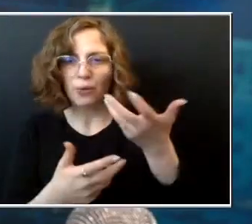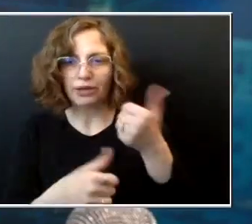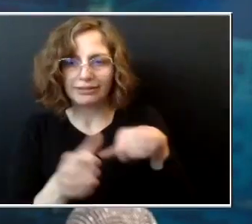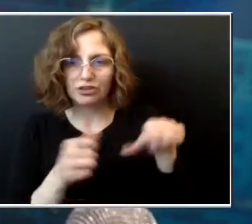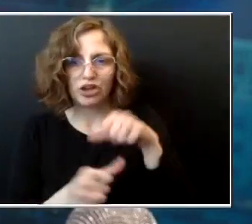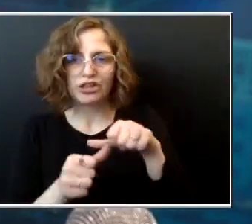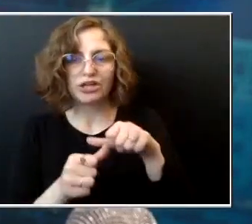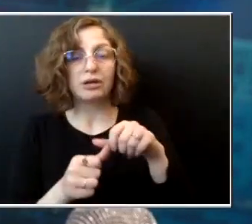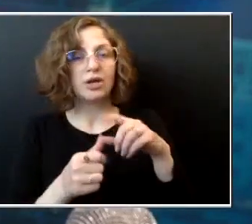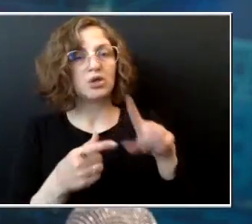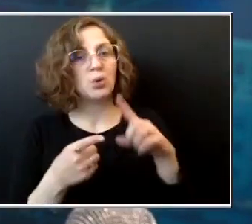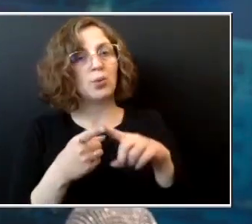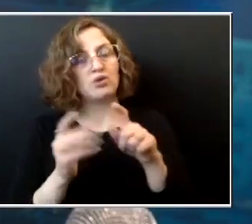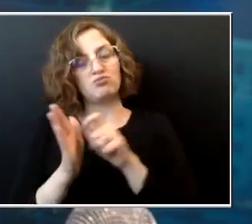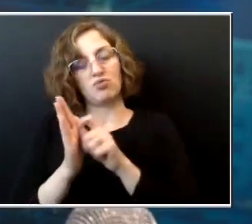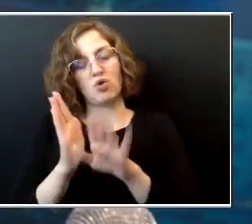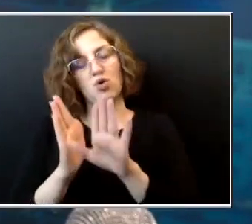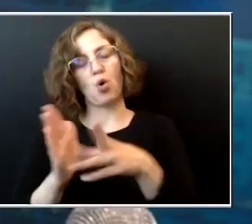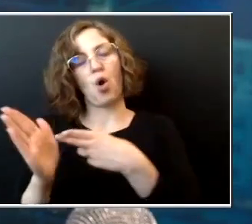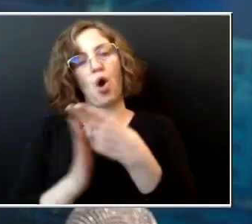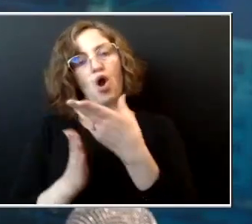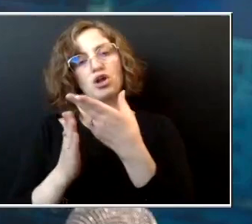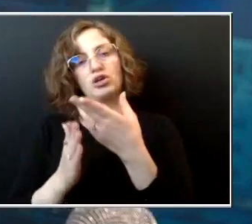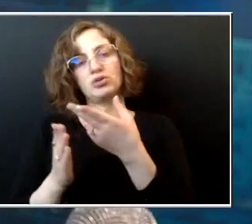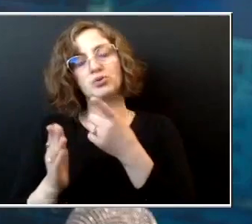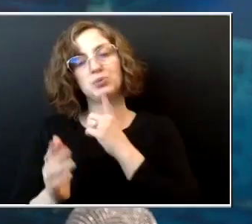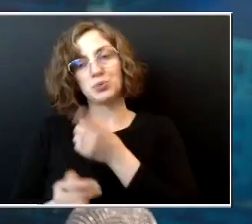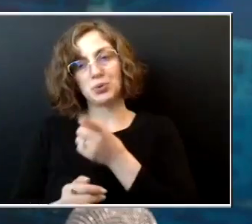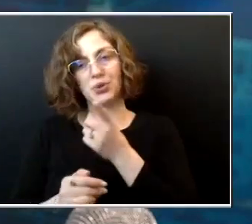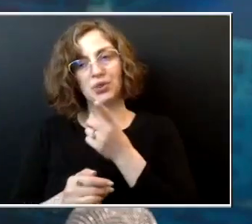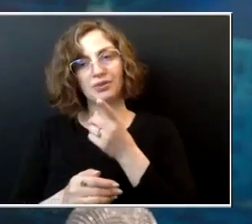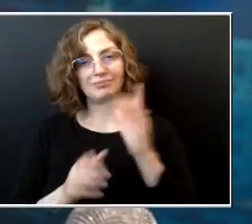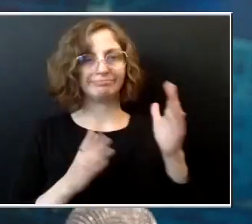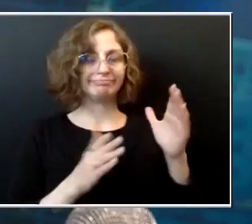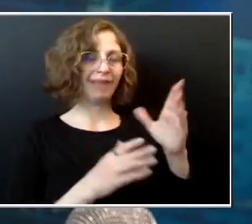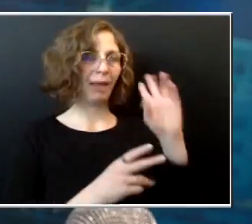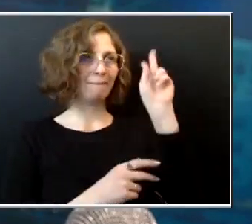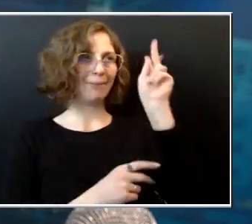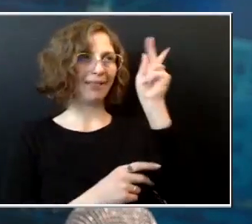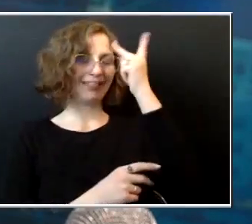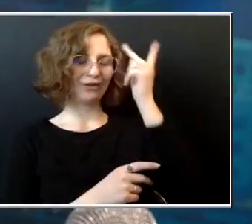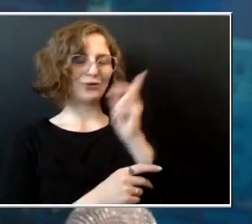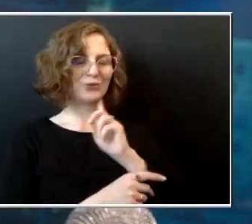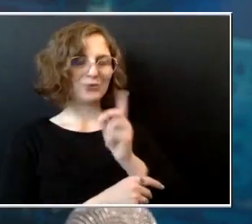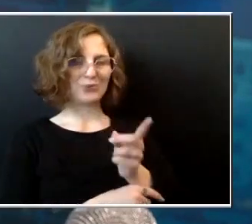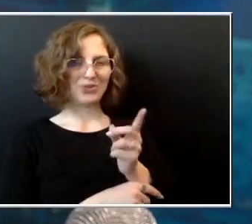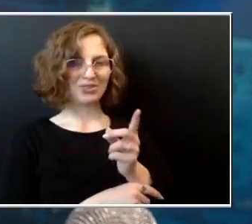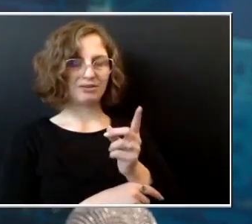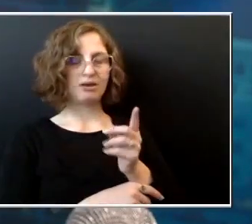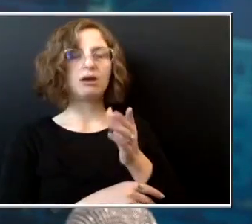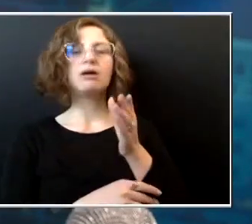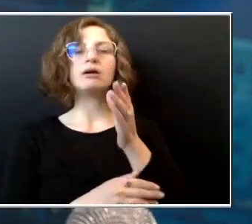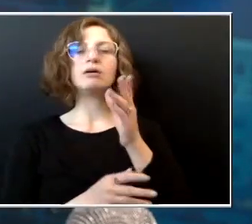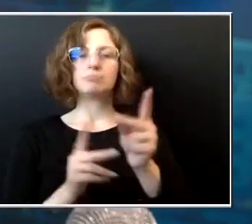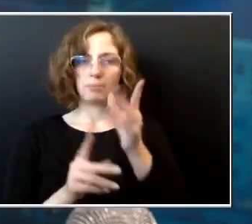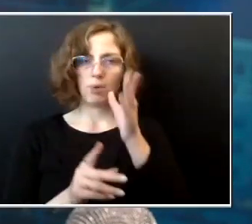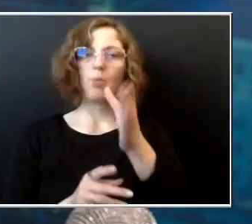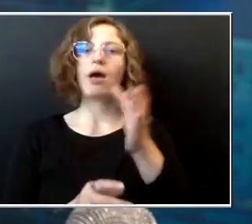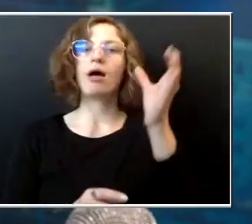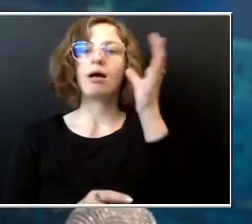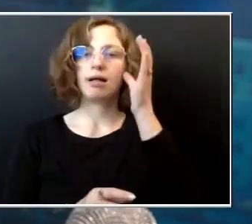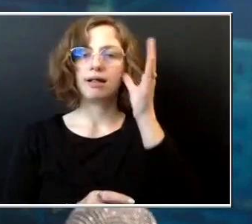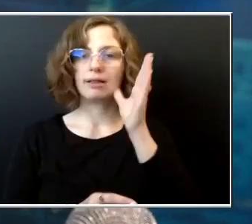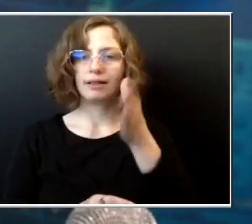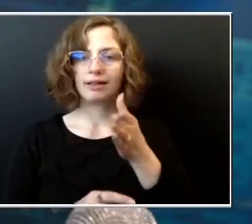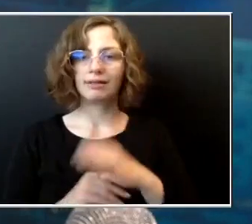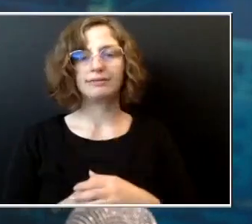to political truths, people will listen. And I think that's one of the things we should take away, is that there's a lot of good in the world.